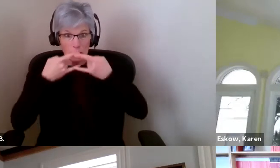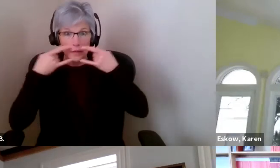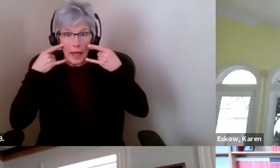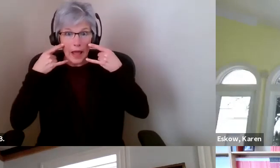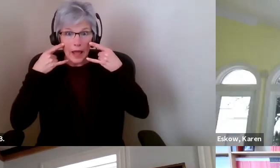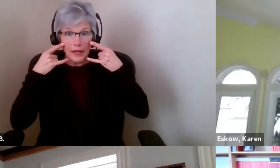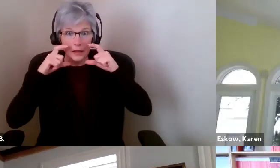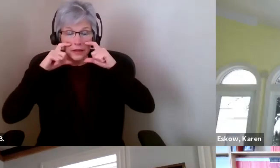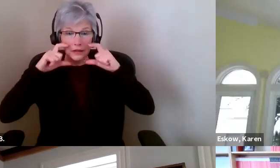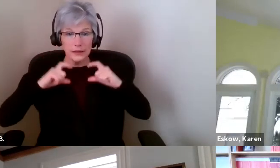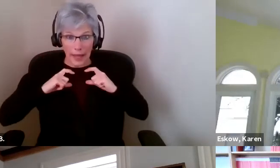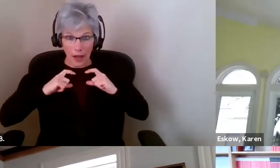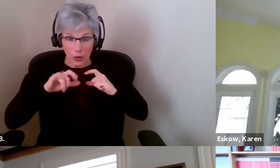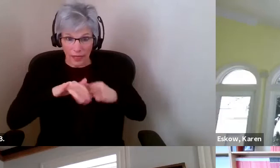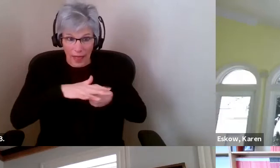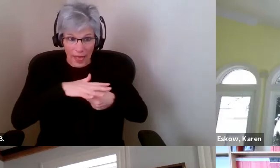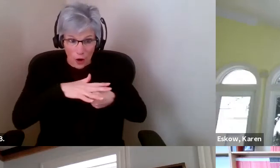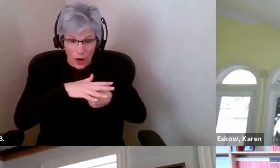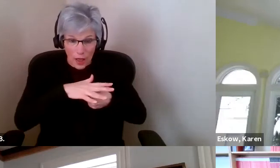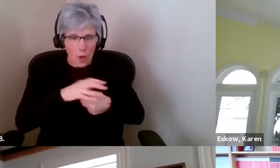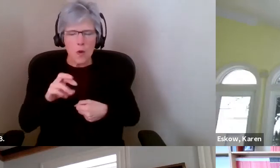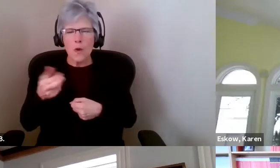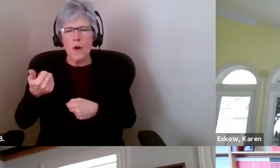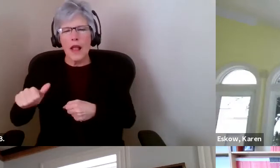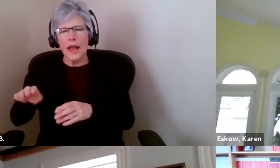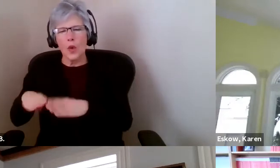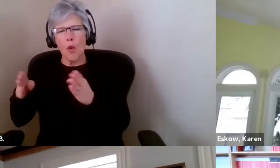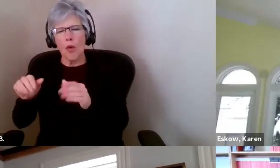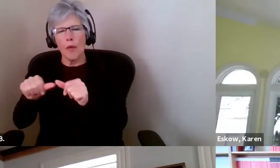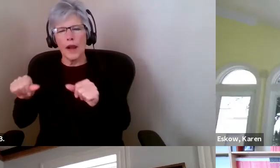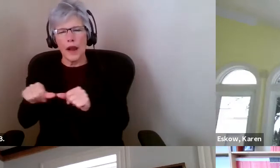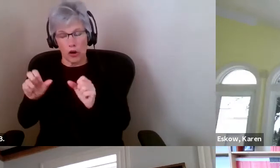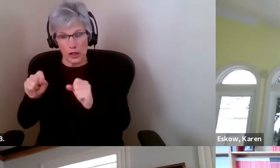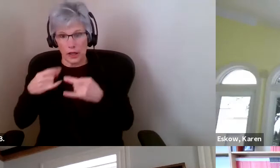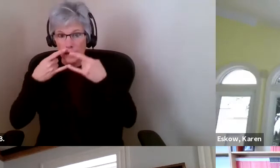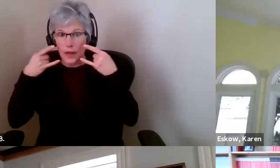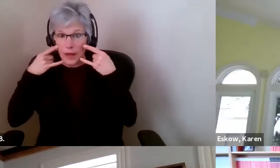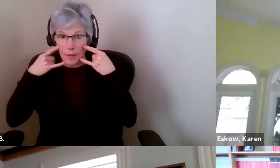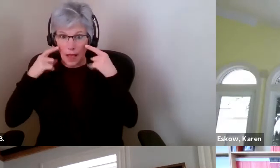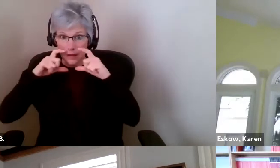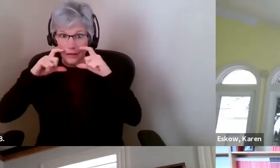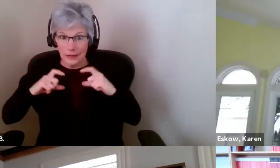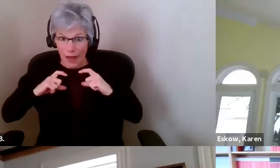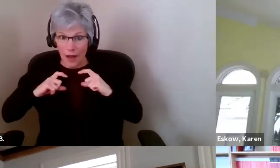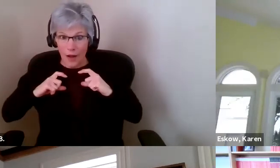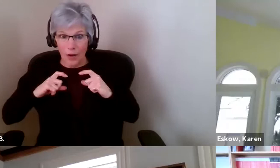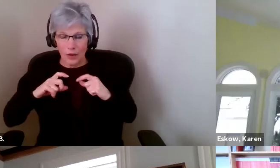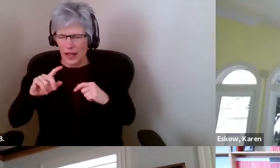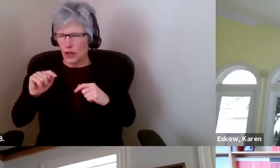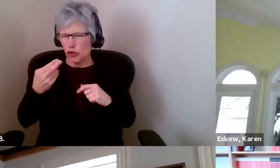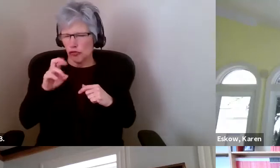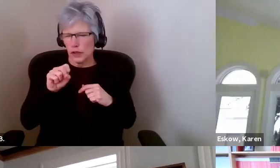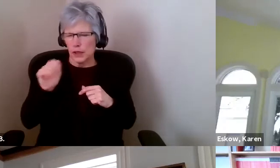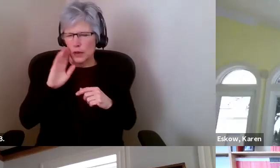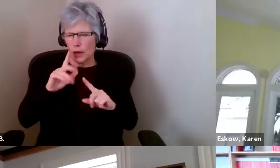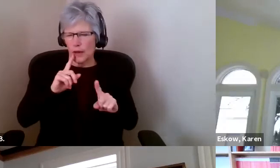or are they allowed to eat in any of the open areas with their masks off? And Teresa's going to take that question as well. Based on